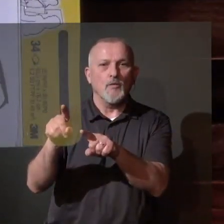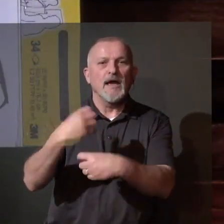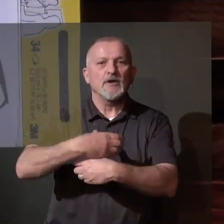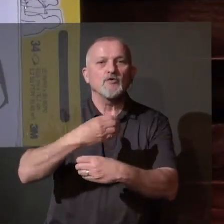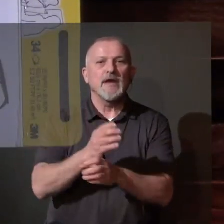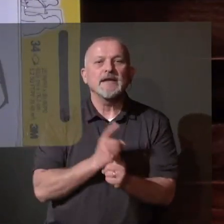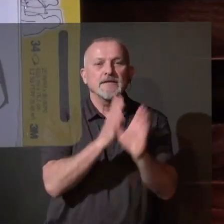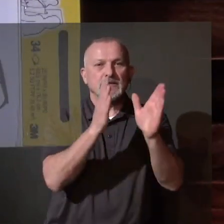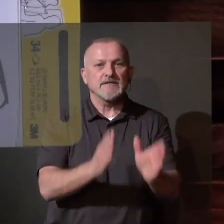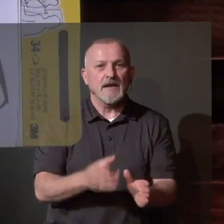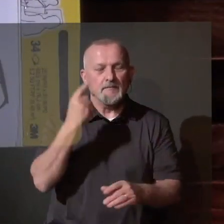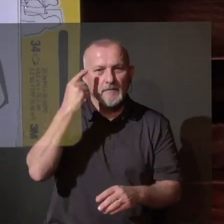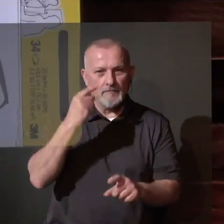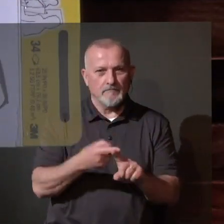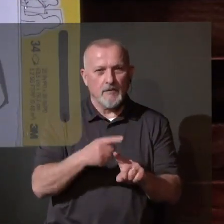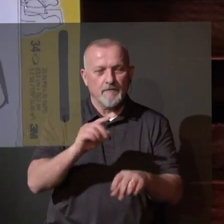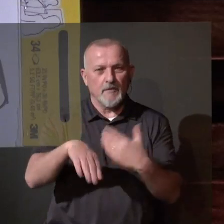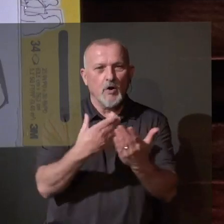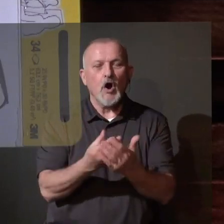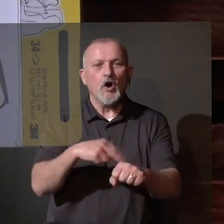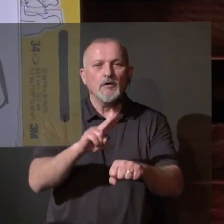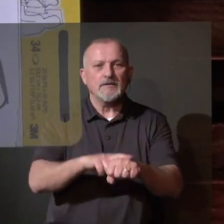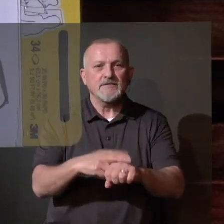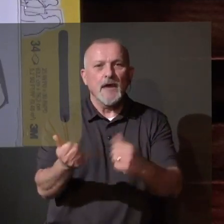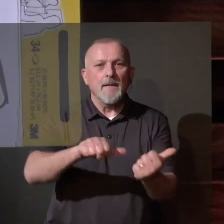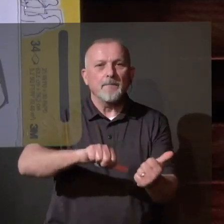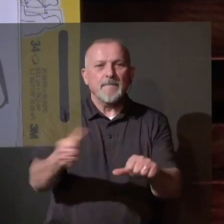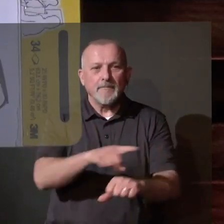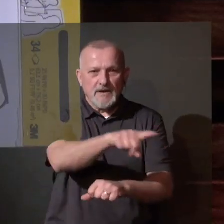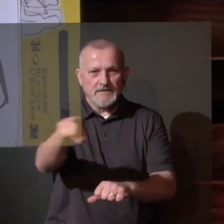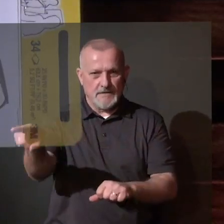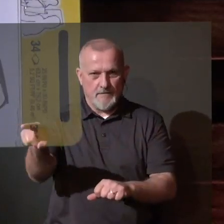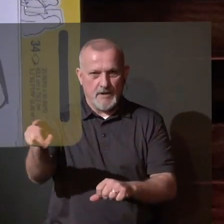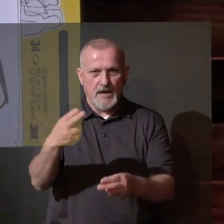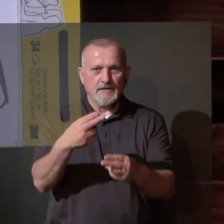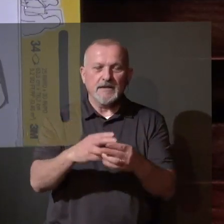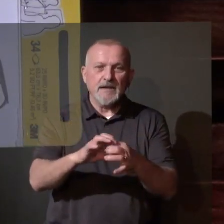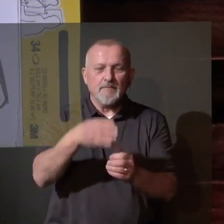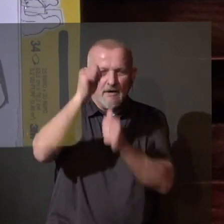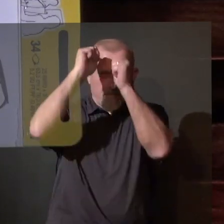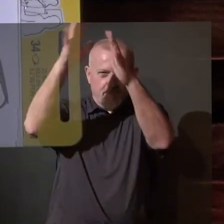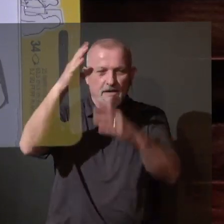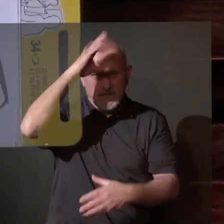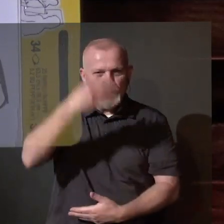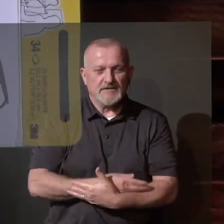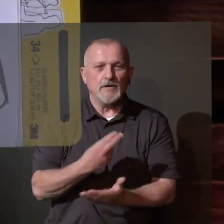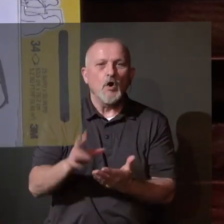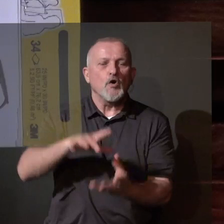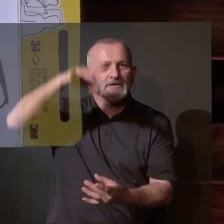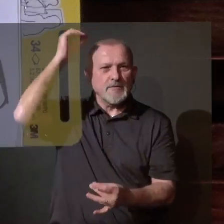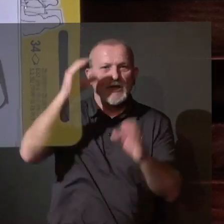and make disciples of all nations, baptizing them in the name of the Father, Son, and the Holy